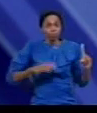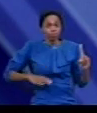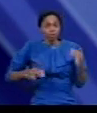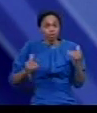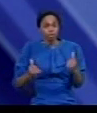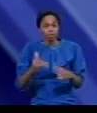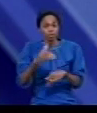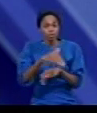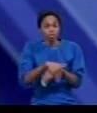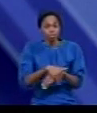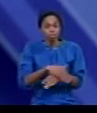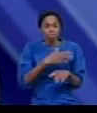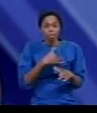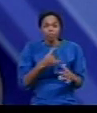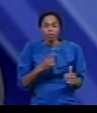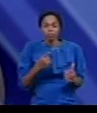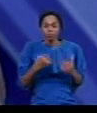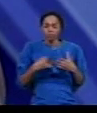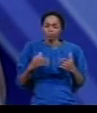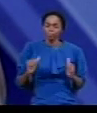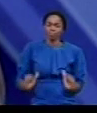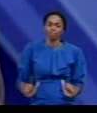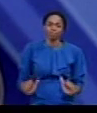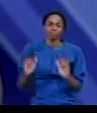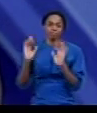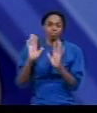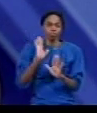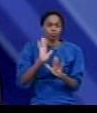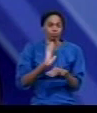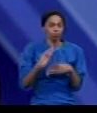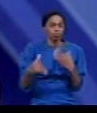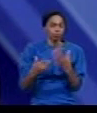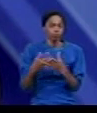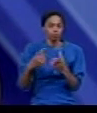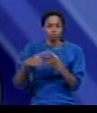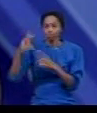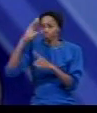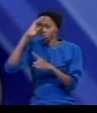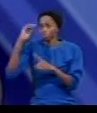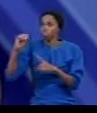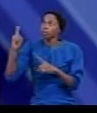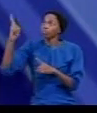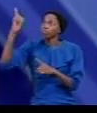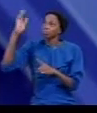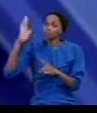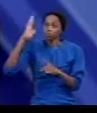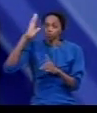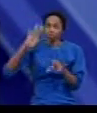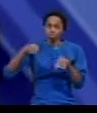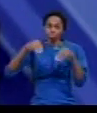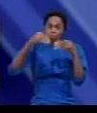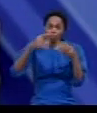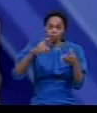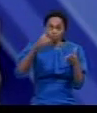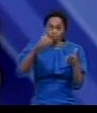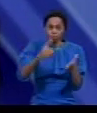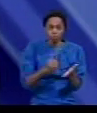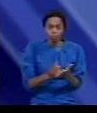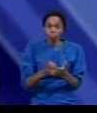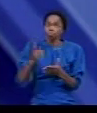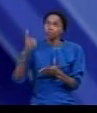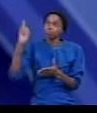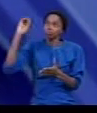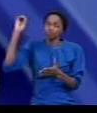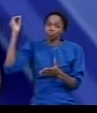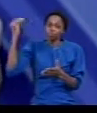Hand over your life over to Him. He will lead you gently on until